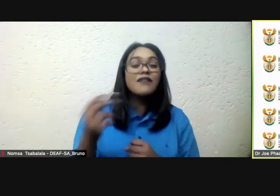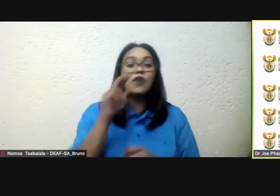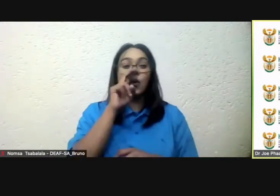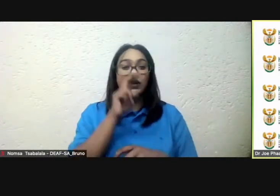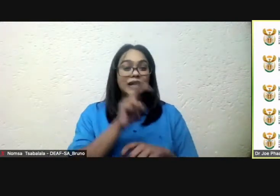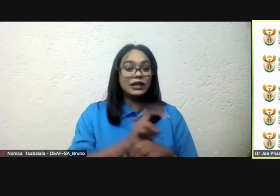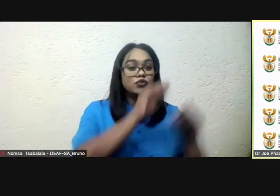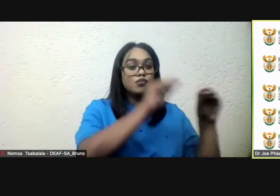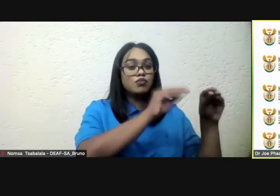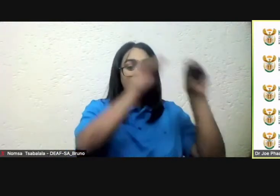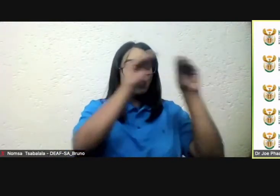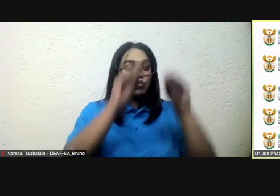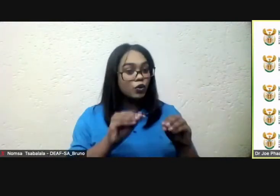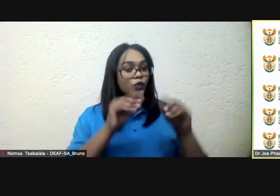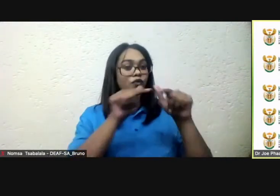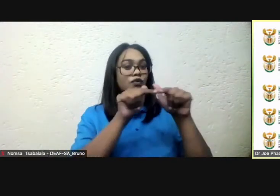to